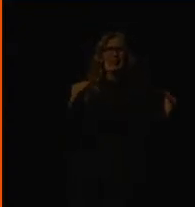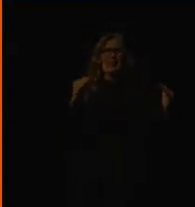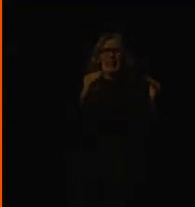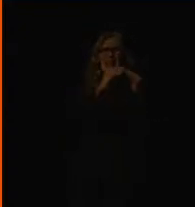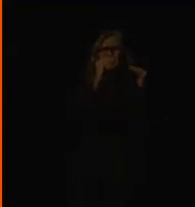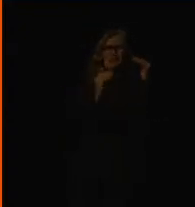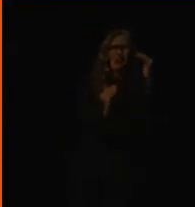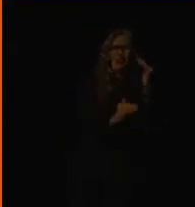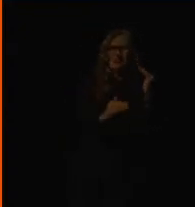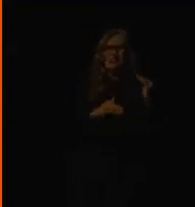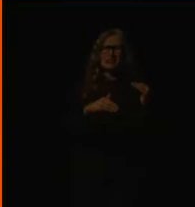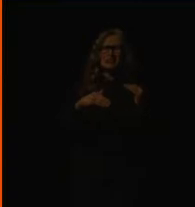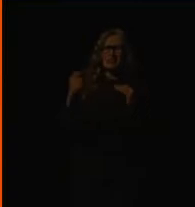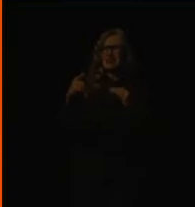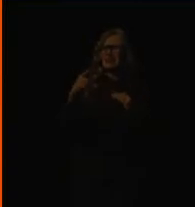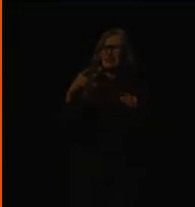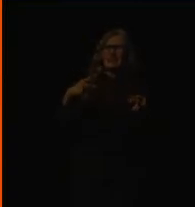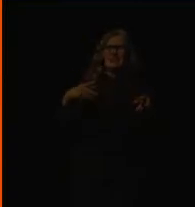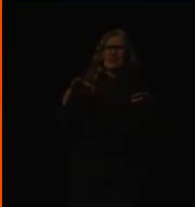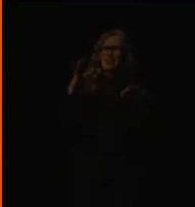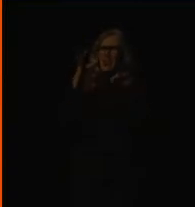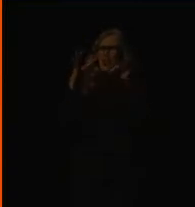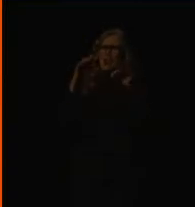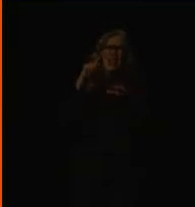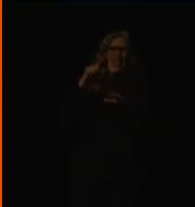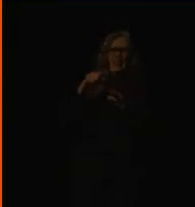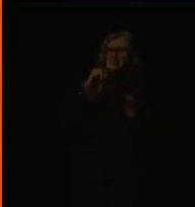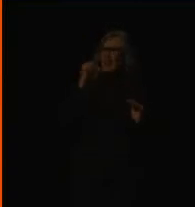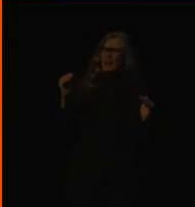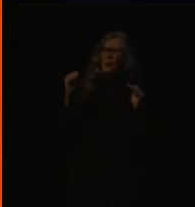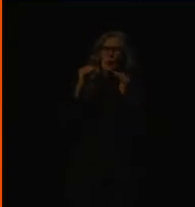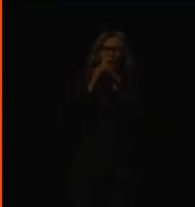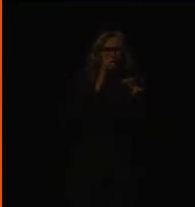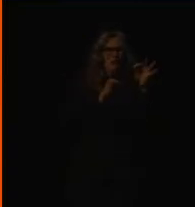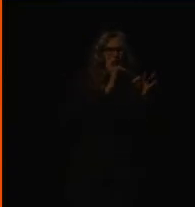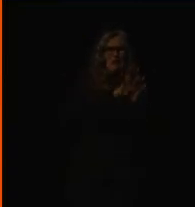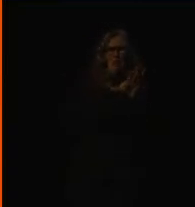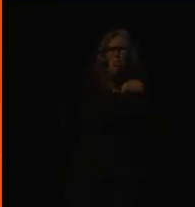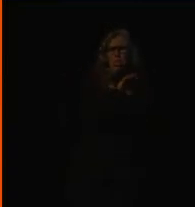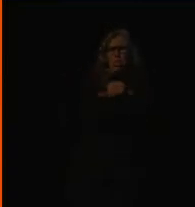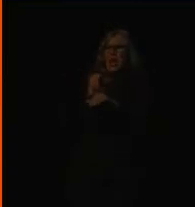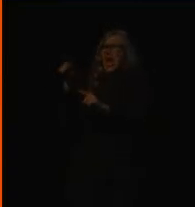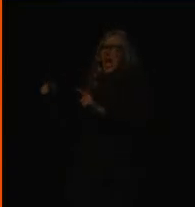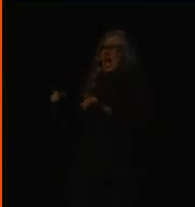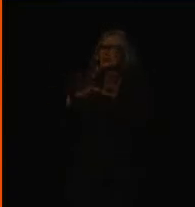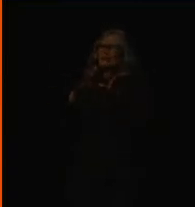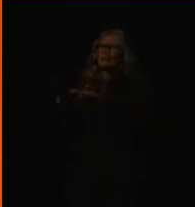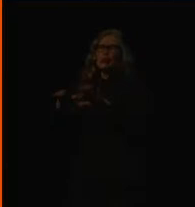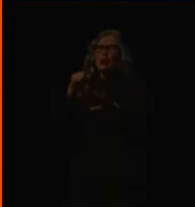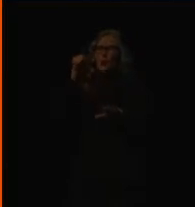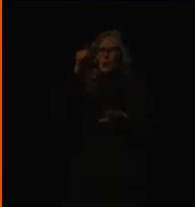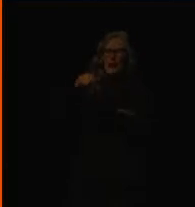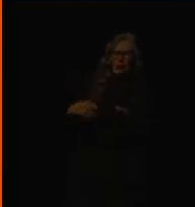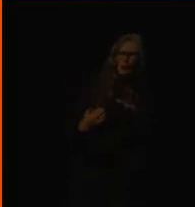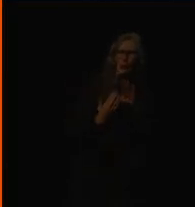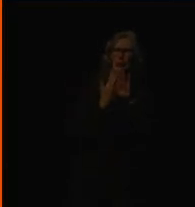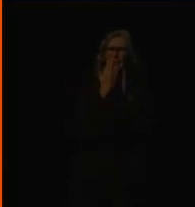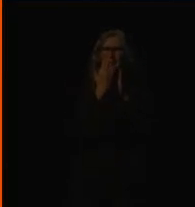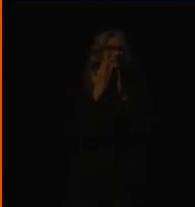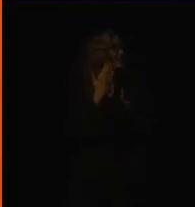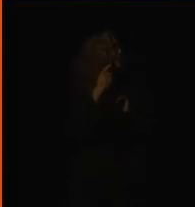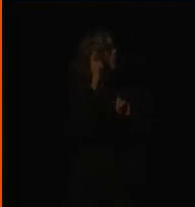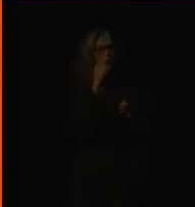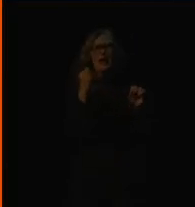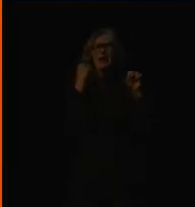against inequality, and yell against complacency. It's the fight for the soul of our country. It's the fight for our families and